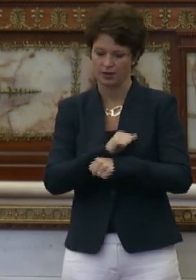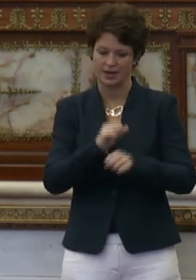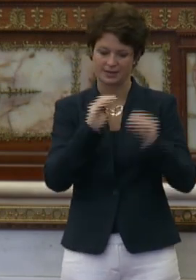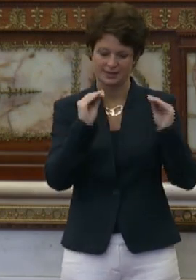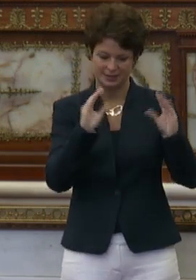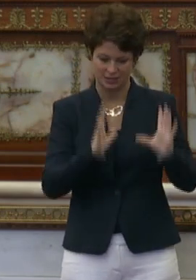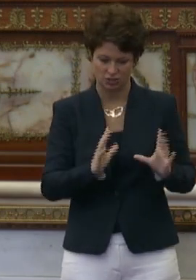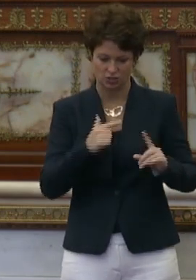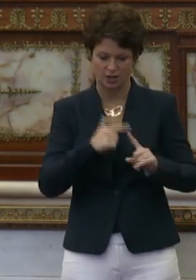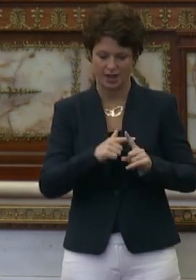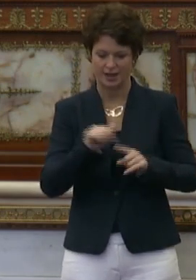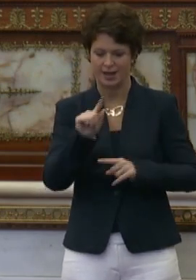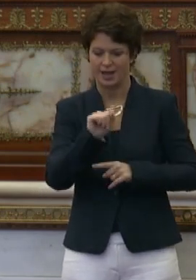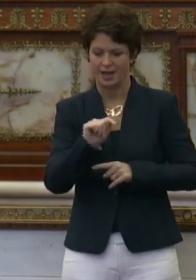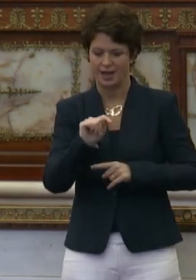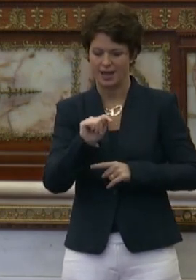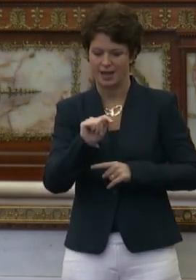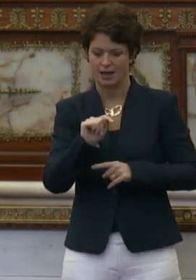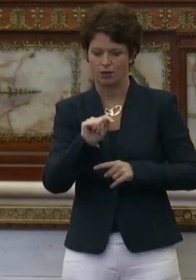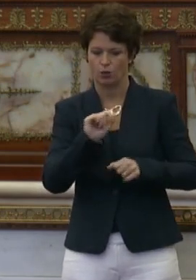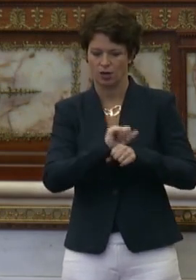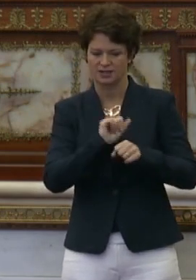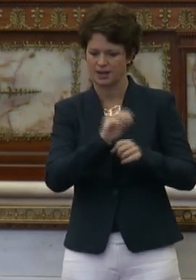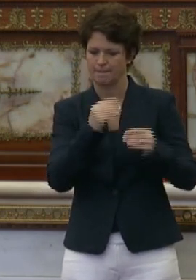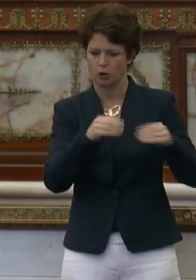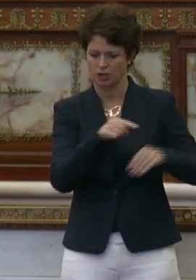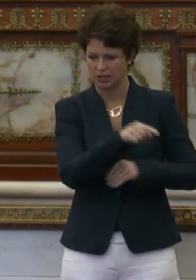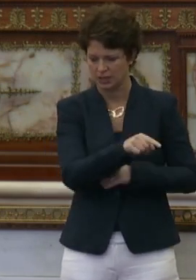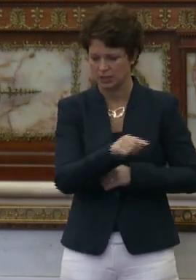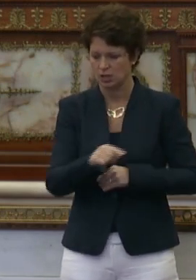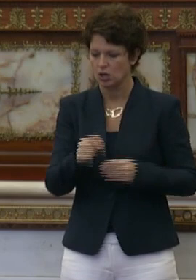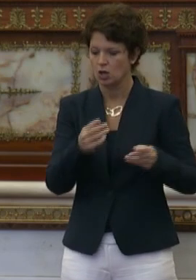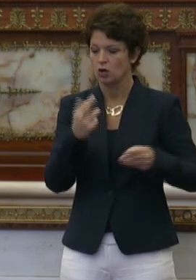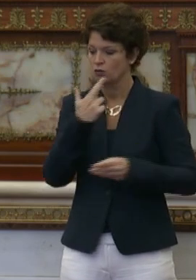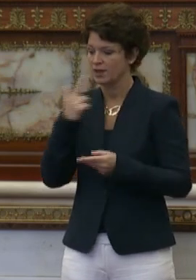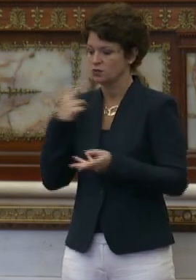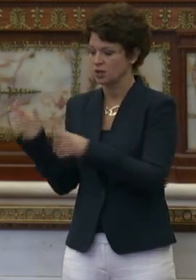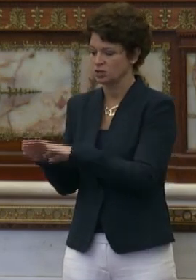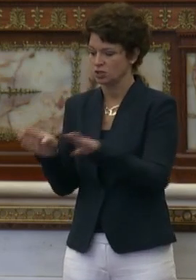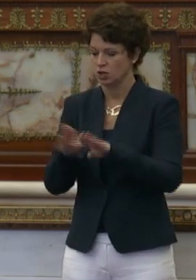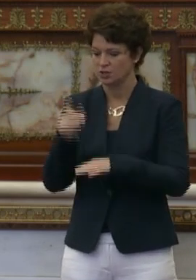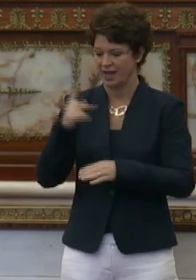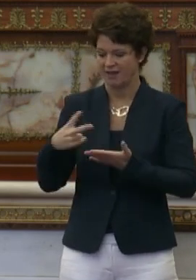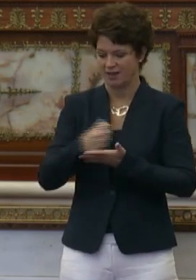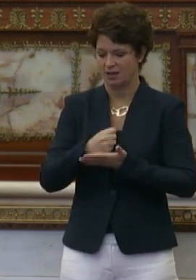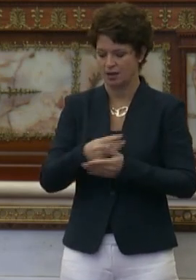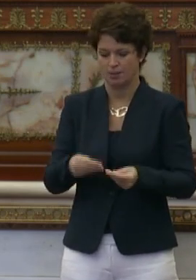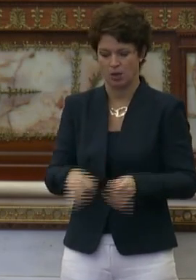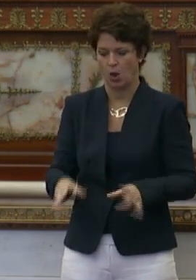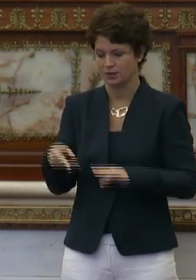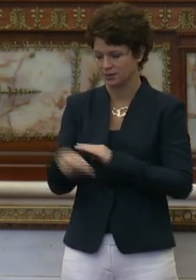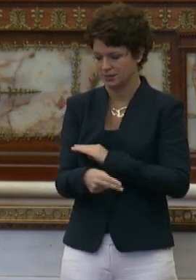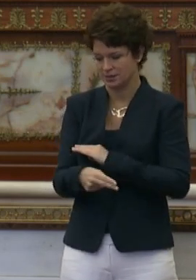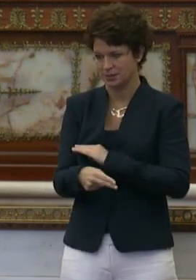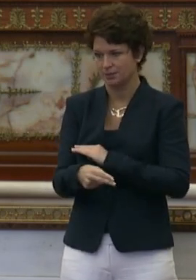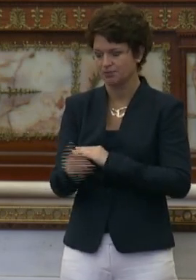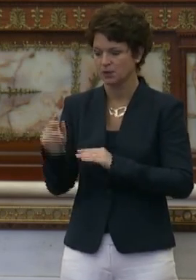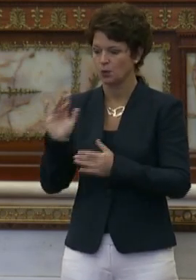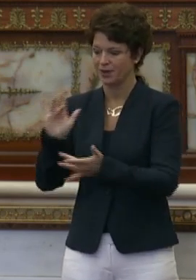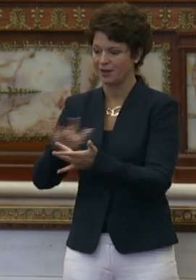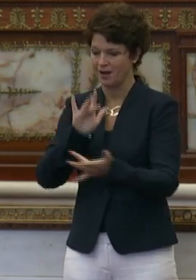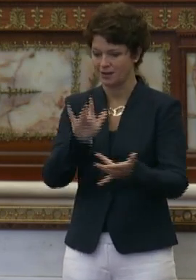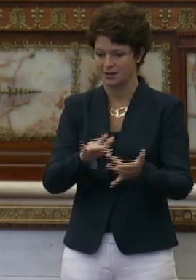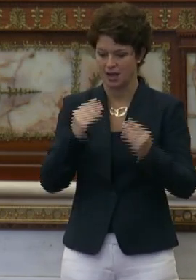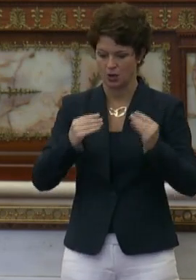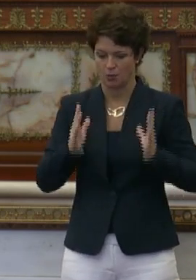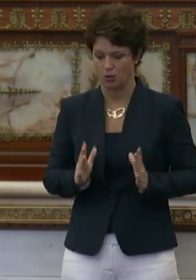and a part-time at Mom's Organic Market. When restaurants and schools closed, both of us lost half our incomes. We reached out to our homeowners or landlords